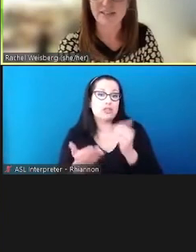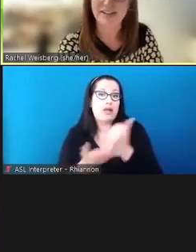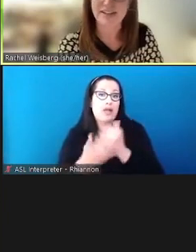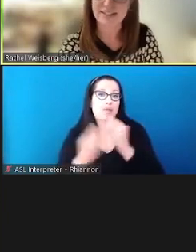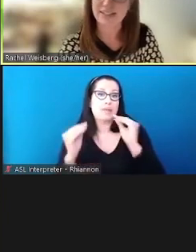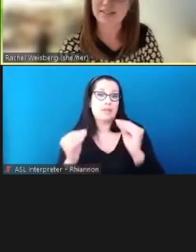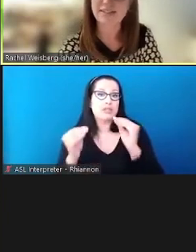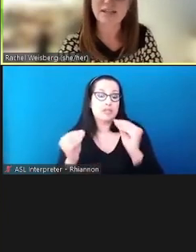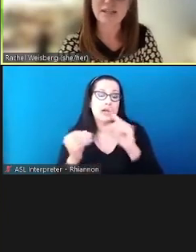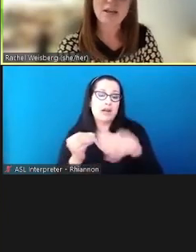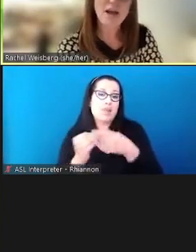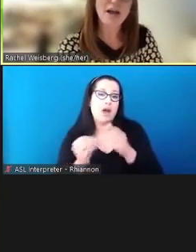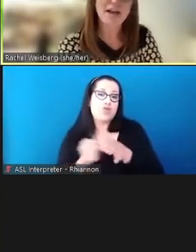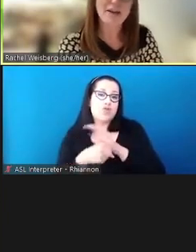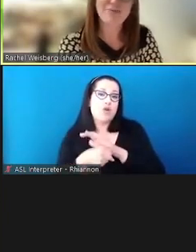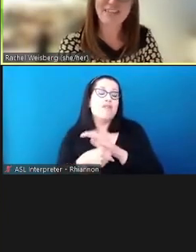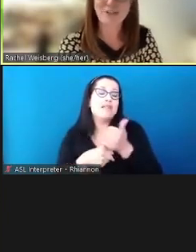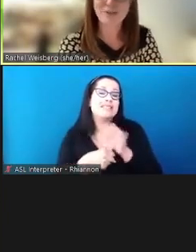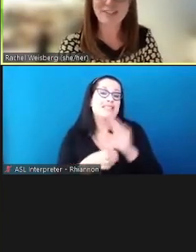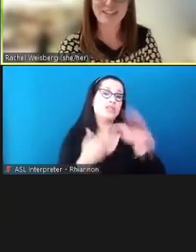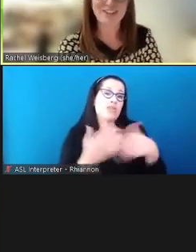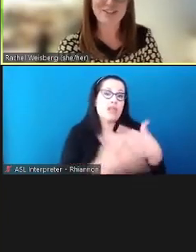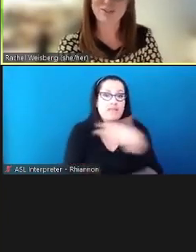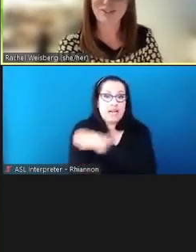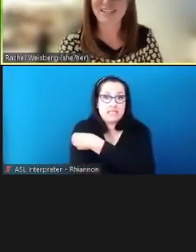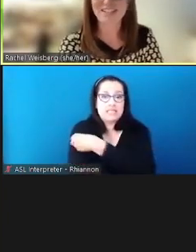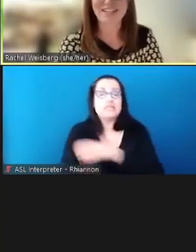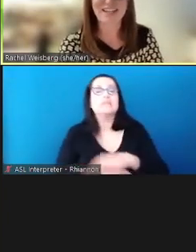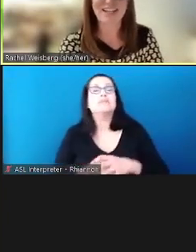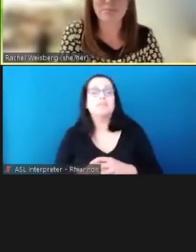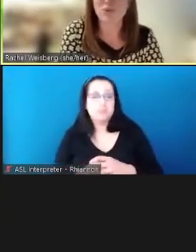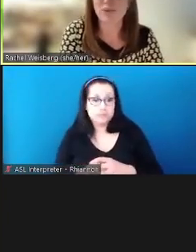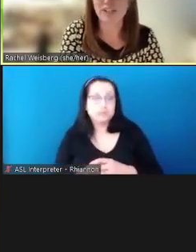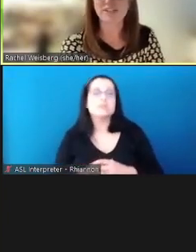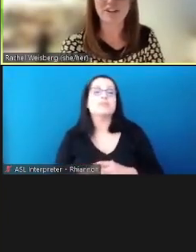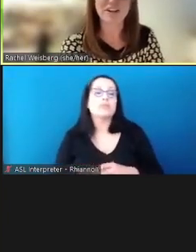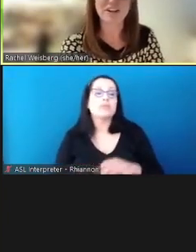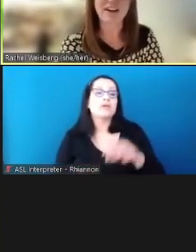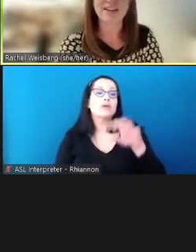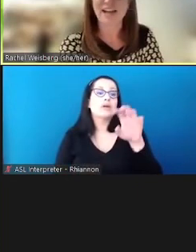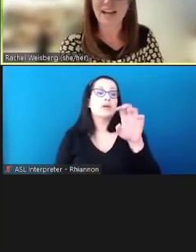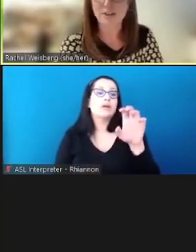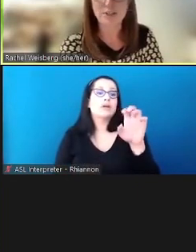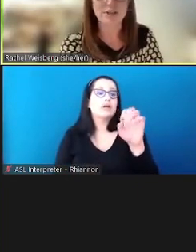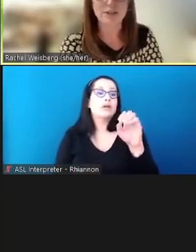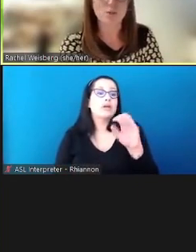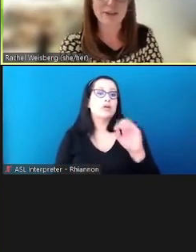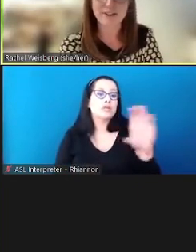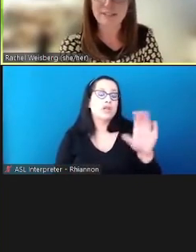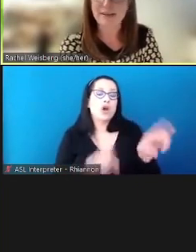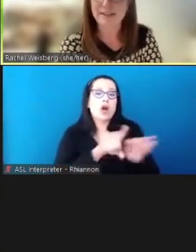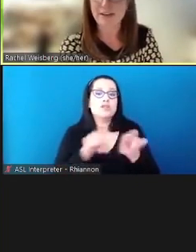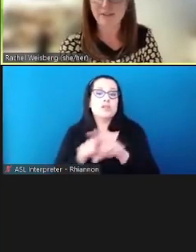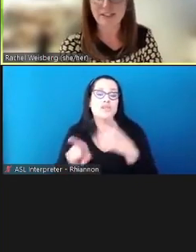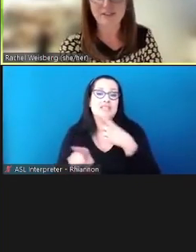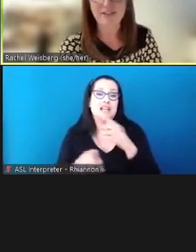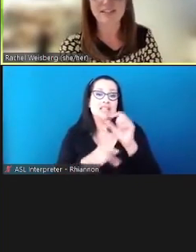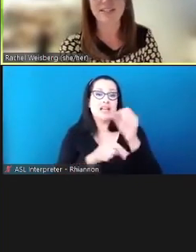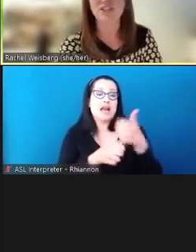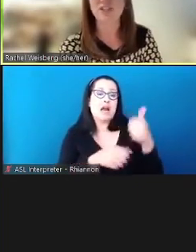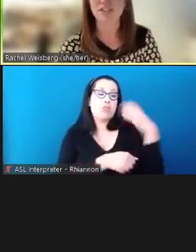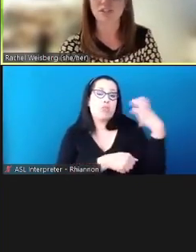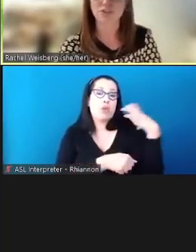COVID-19 and the vaccines. The EEOC also goes on to say employers are allowed to raise awareness about the benefits